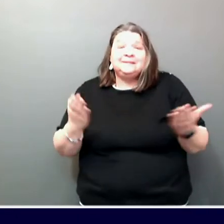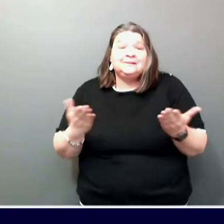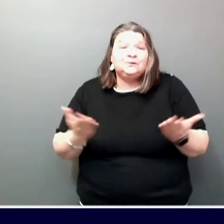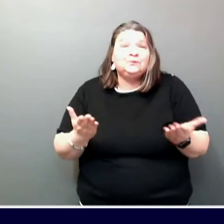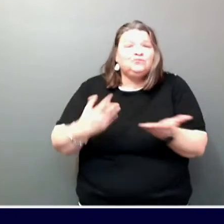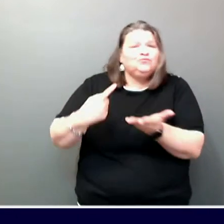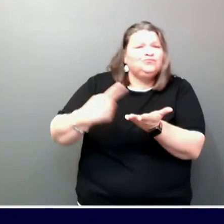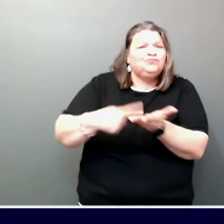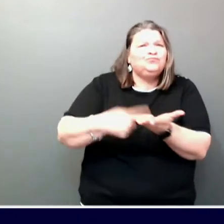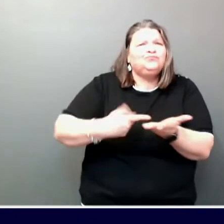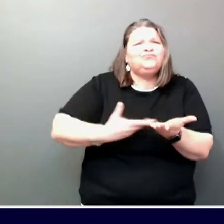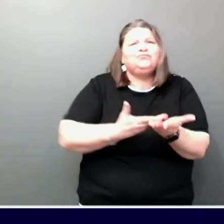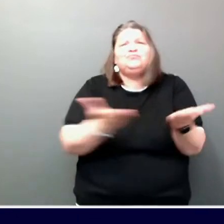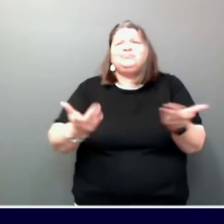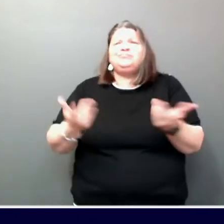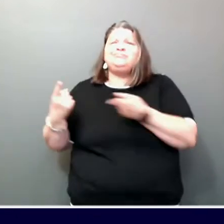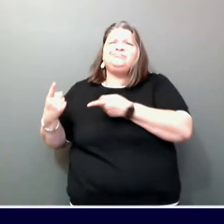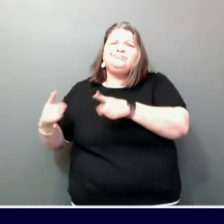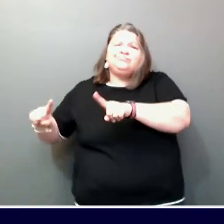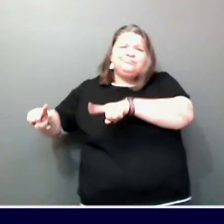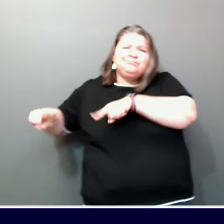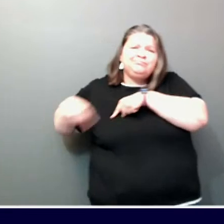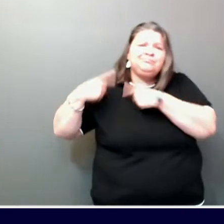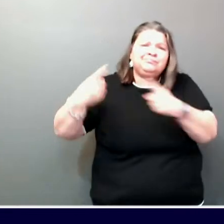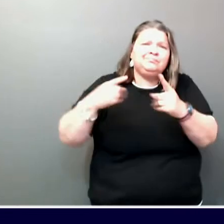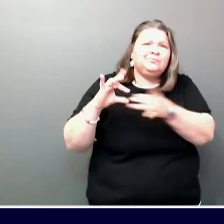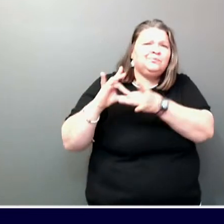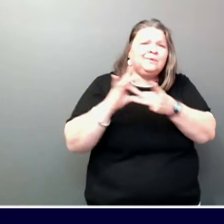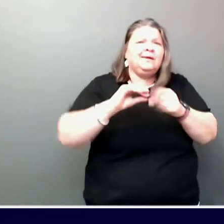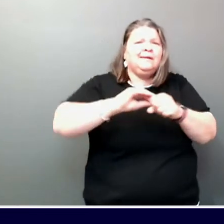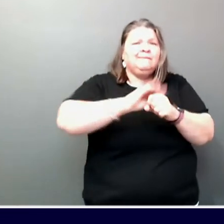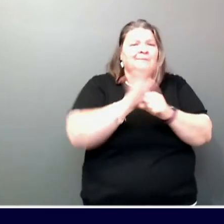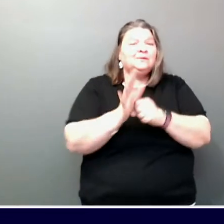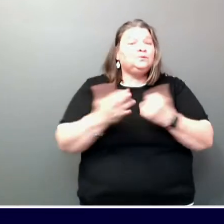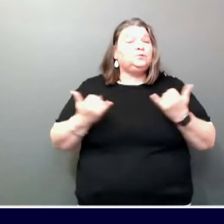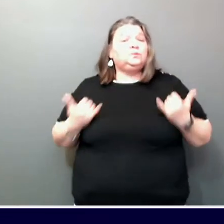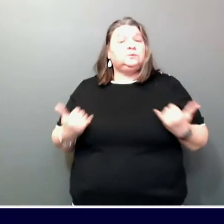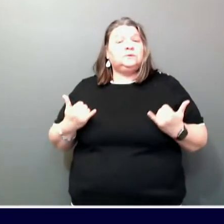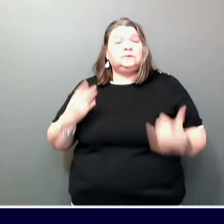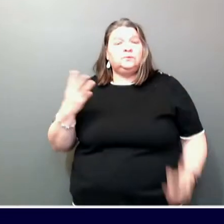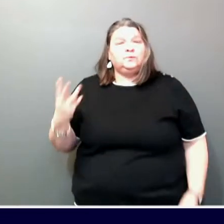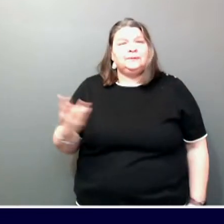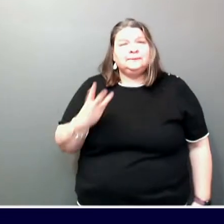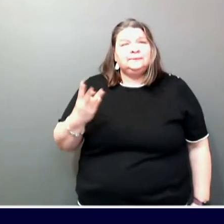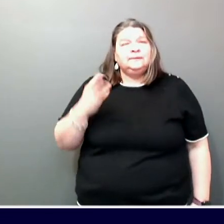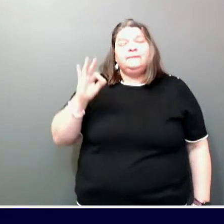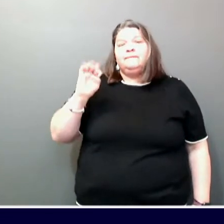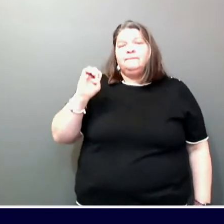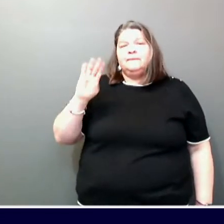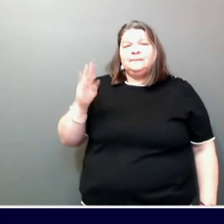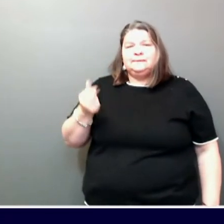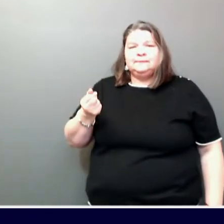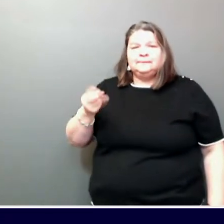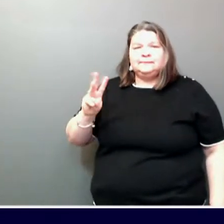to COVID-19 for today, Wednesday, February 16th, 2022.